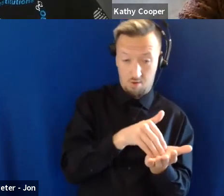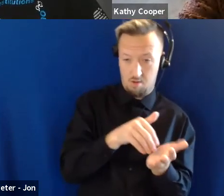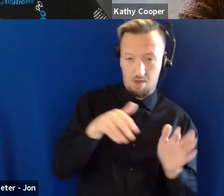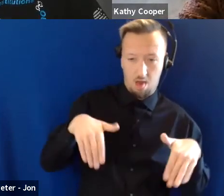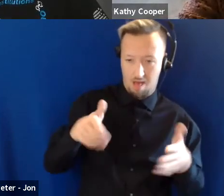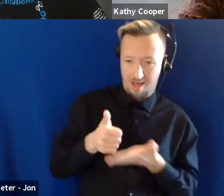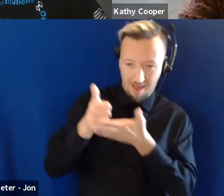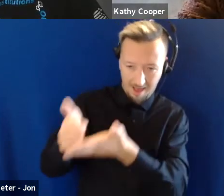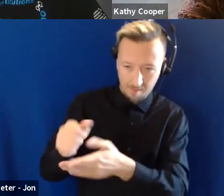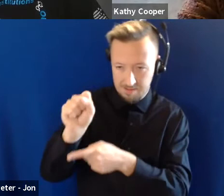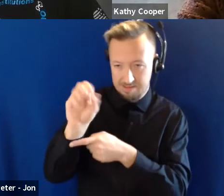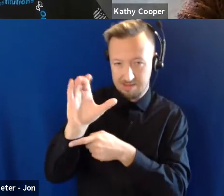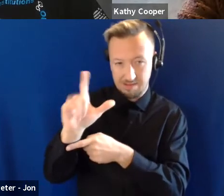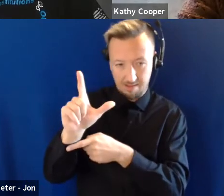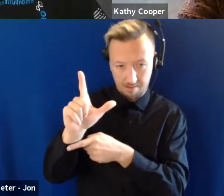for